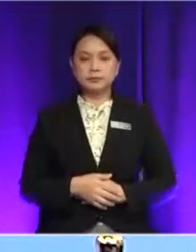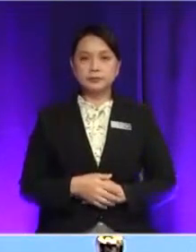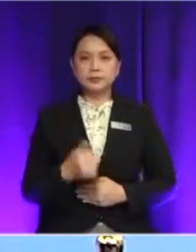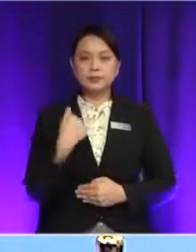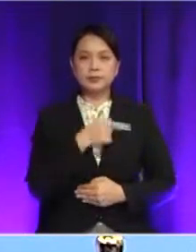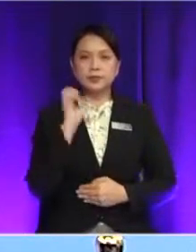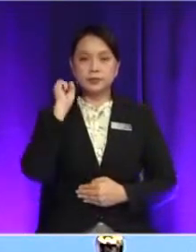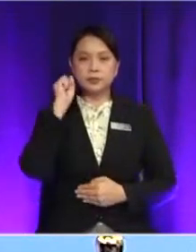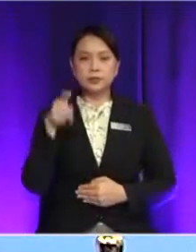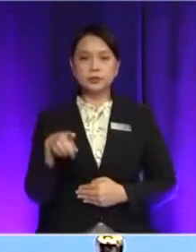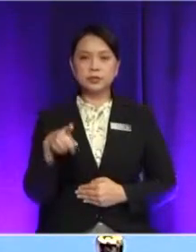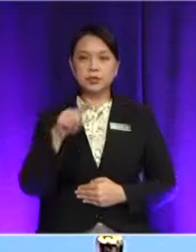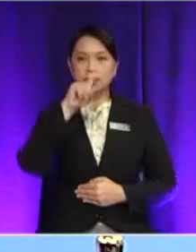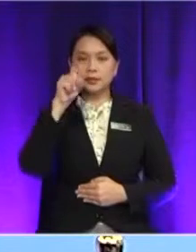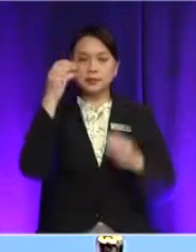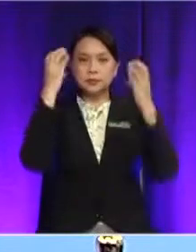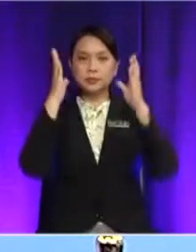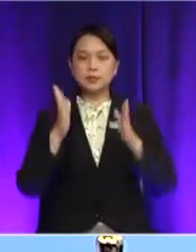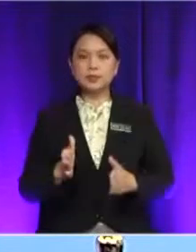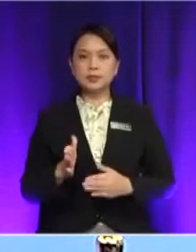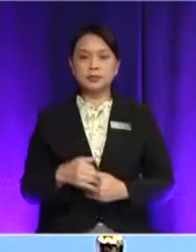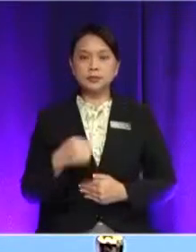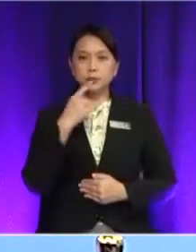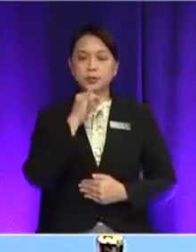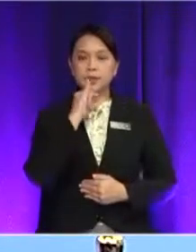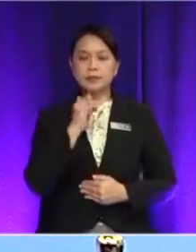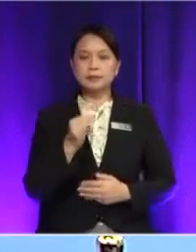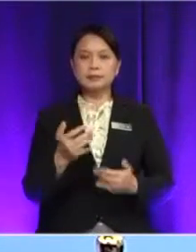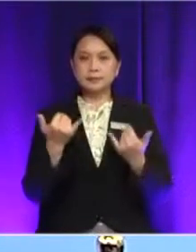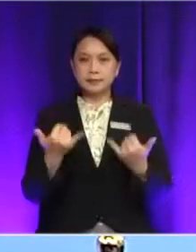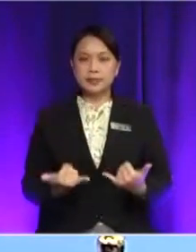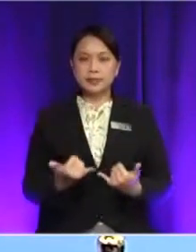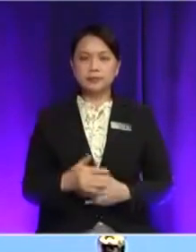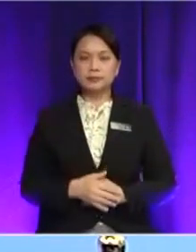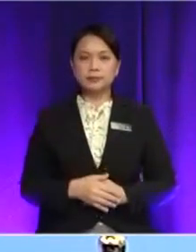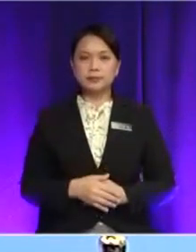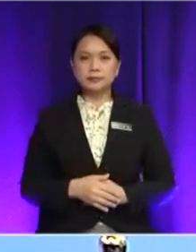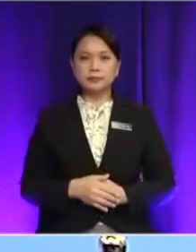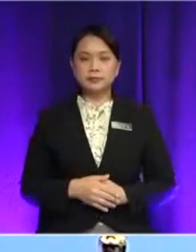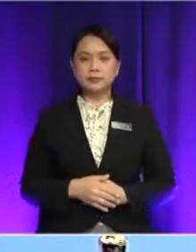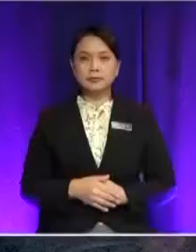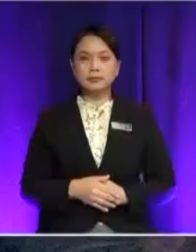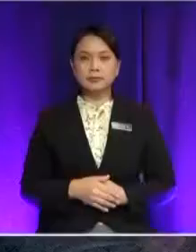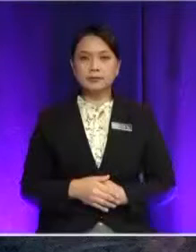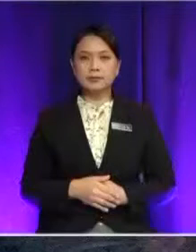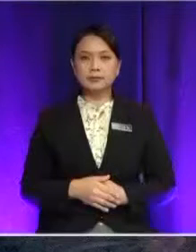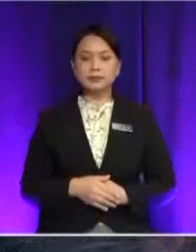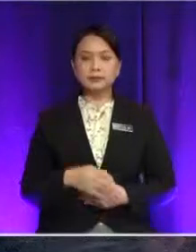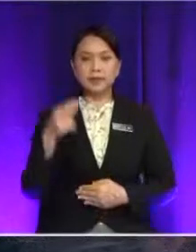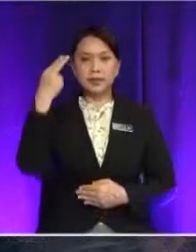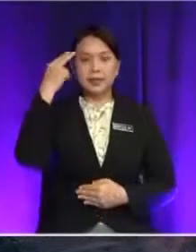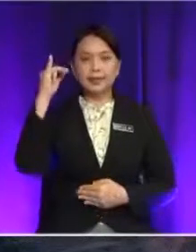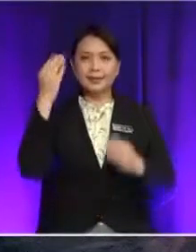ask our teacher herself, who is right here in the studio, as you can see in the profile just now, Madam Faraliza. Hello, Madam.